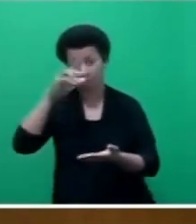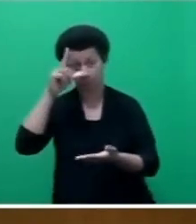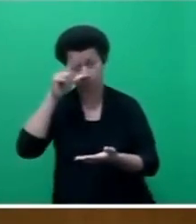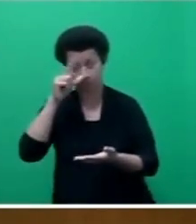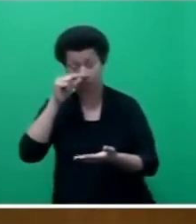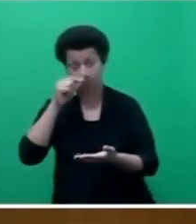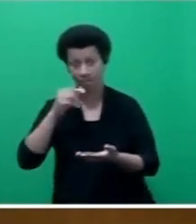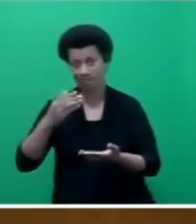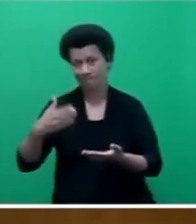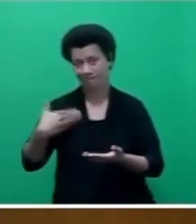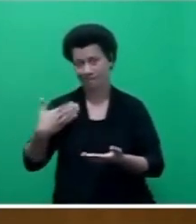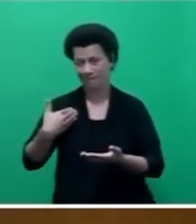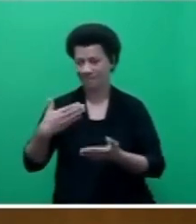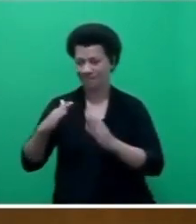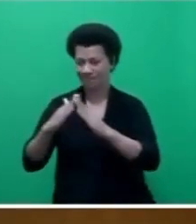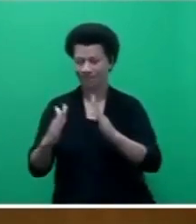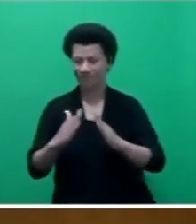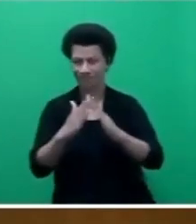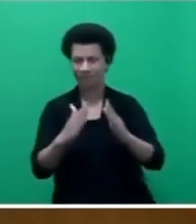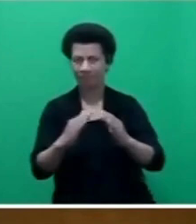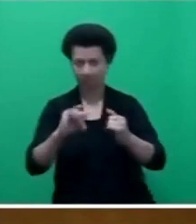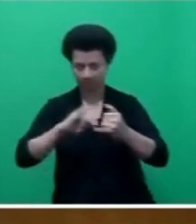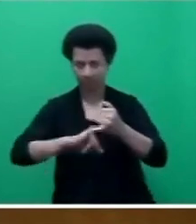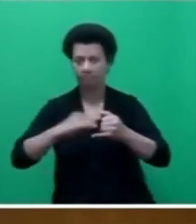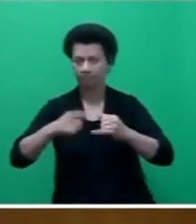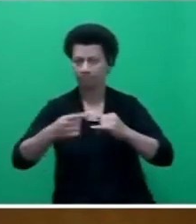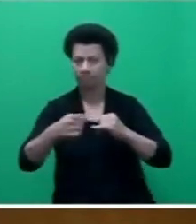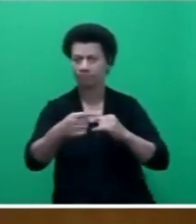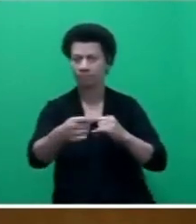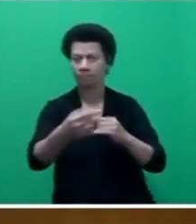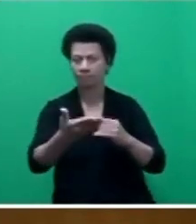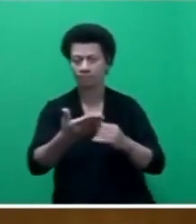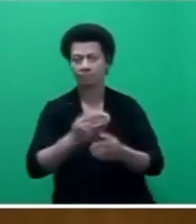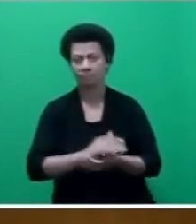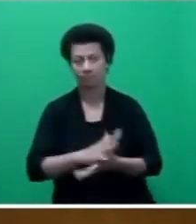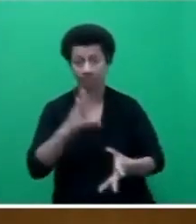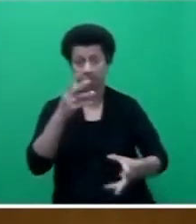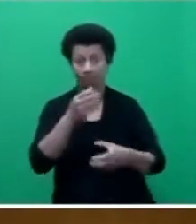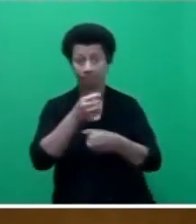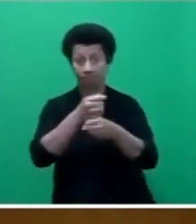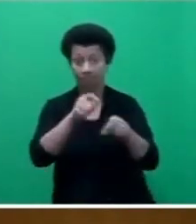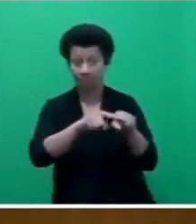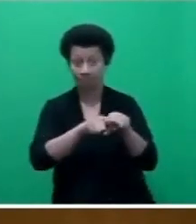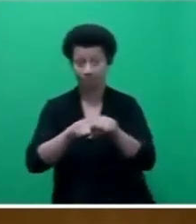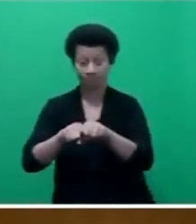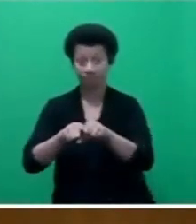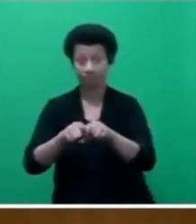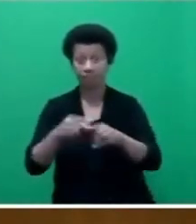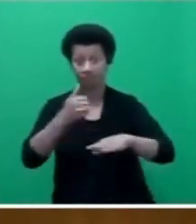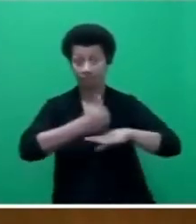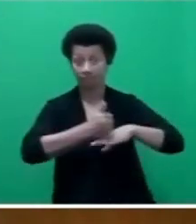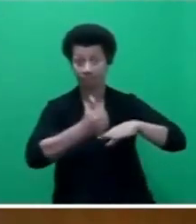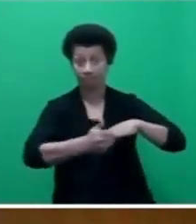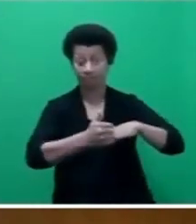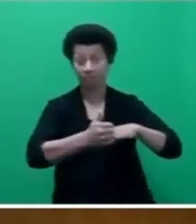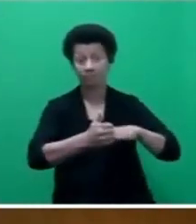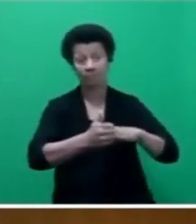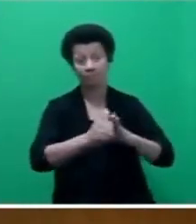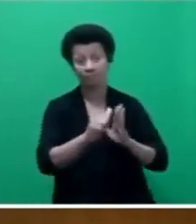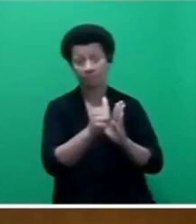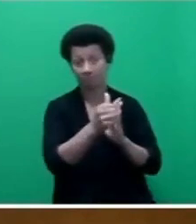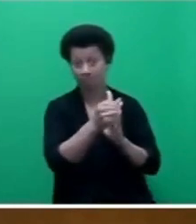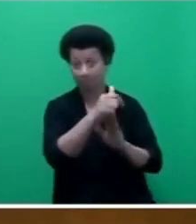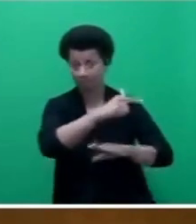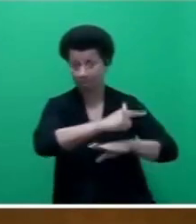greater sustainability. Mr. Speaker, in summary, this amendment to the State Lands Act